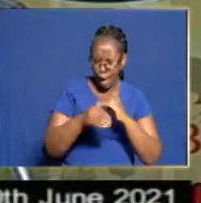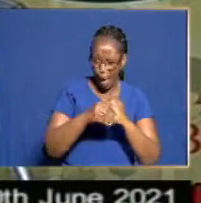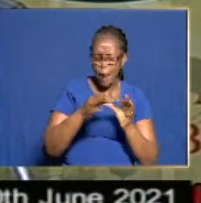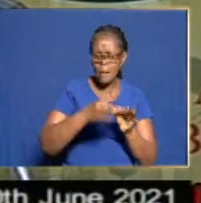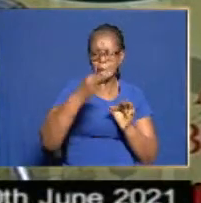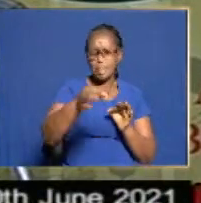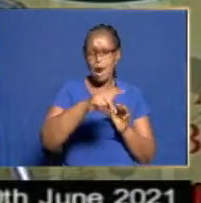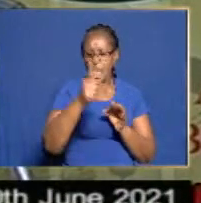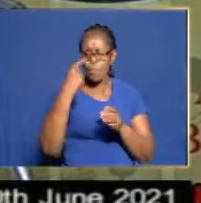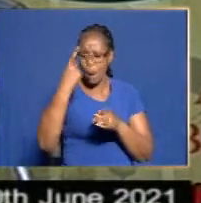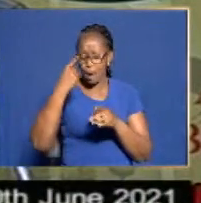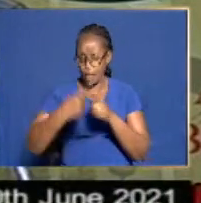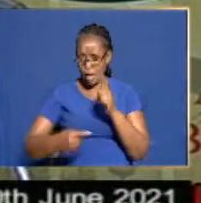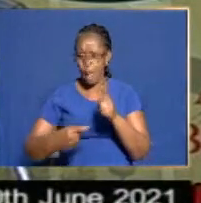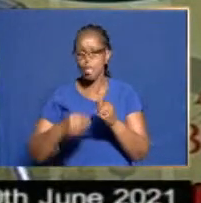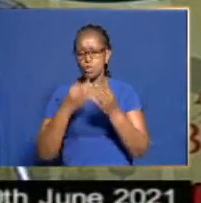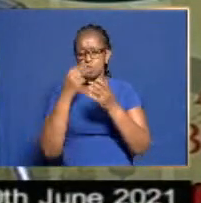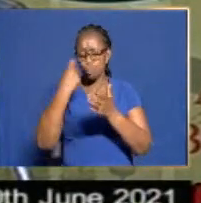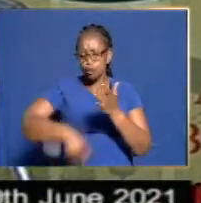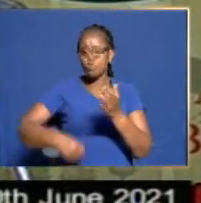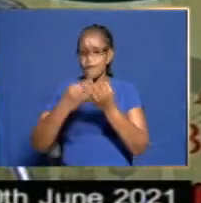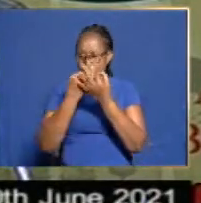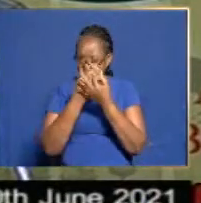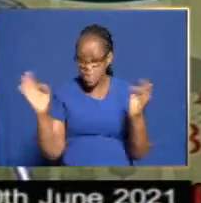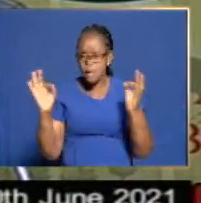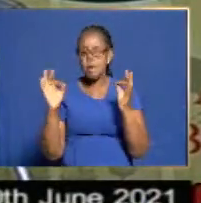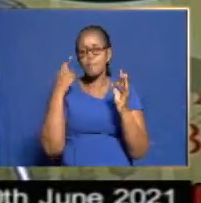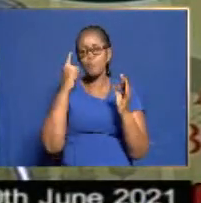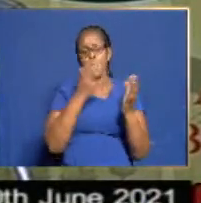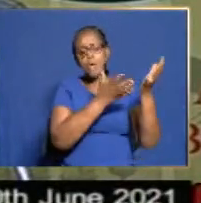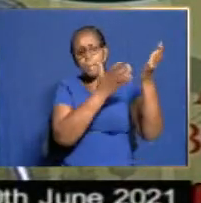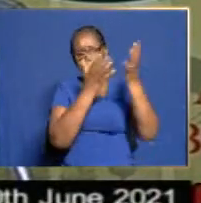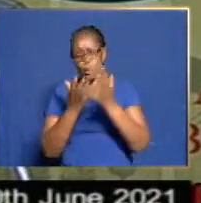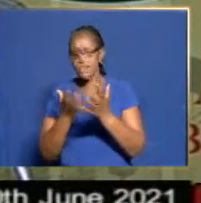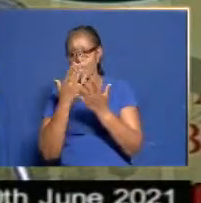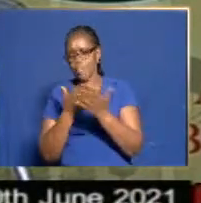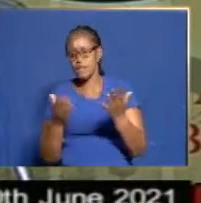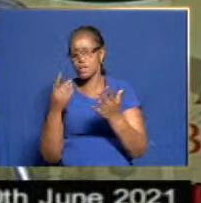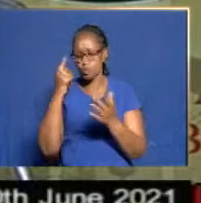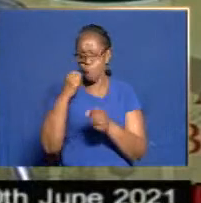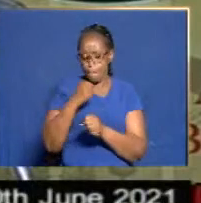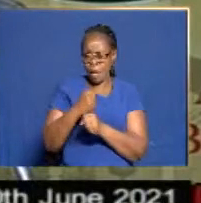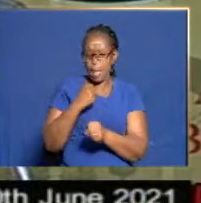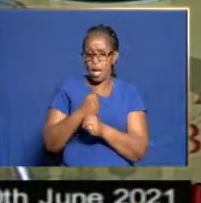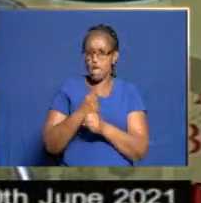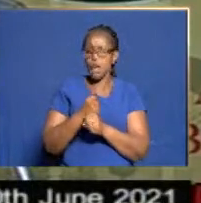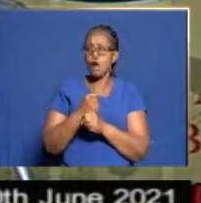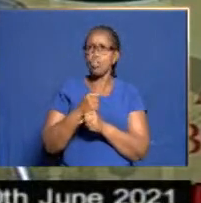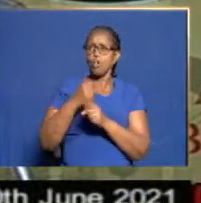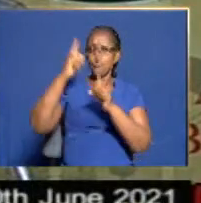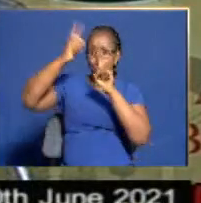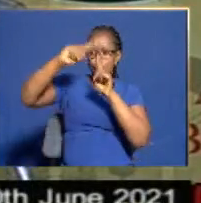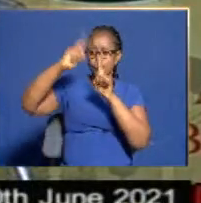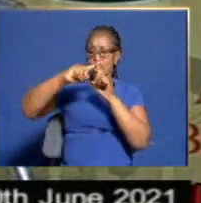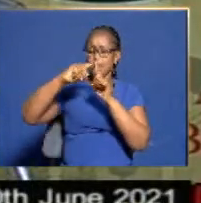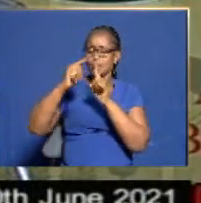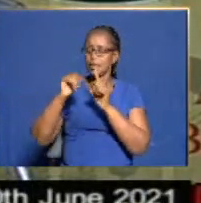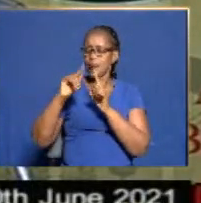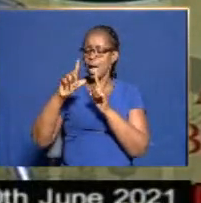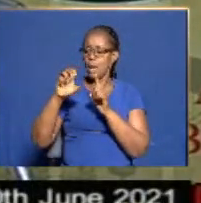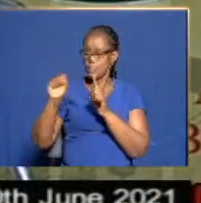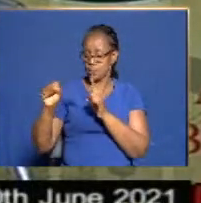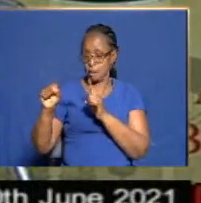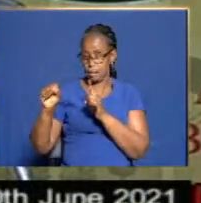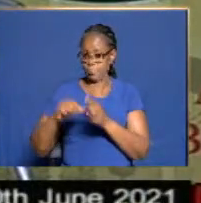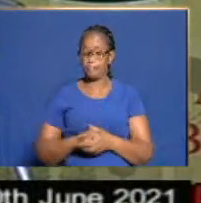the duty-free window for importing inputs for the manufacture of roofing tiles under the duty remission scheme.